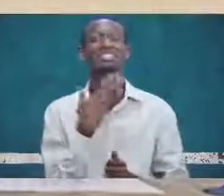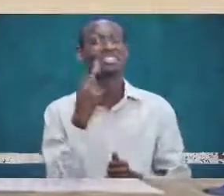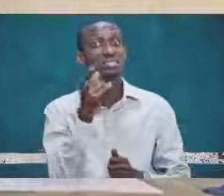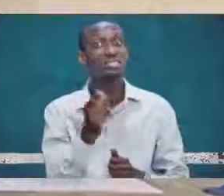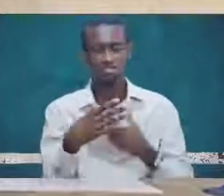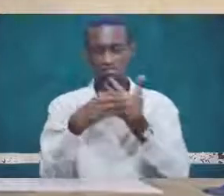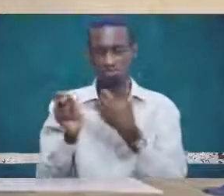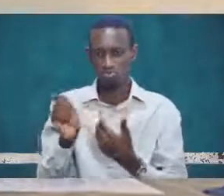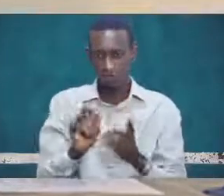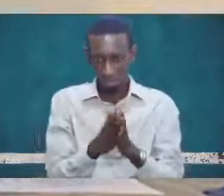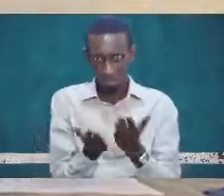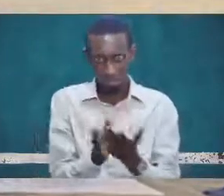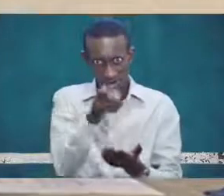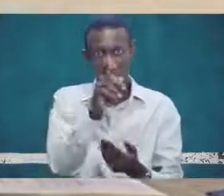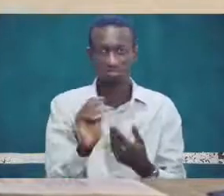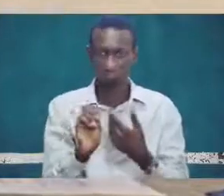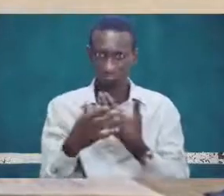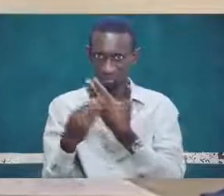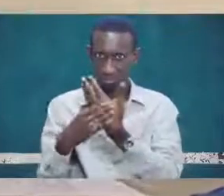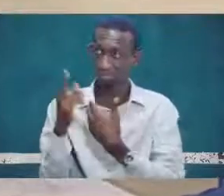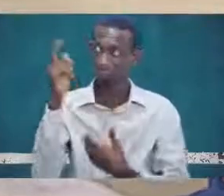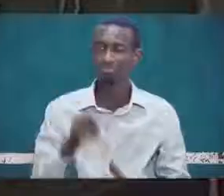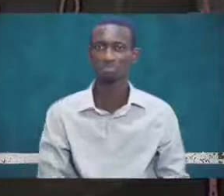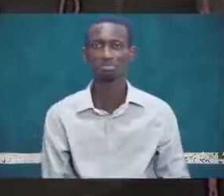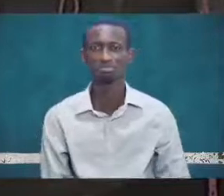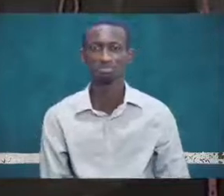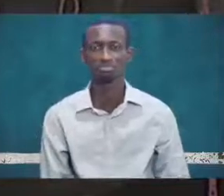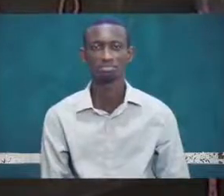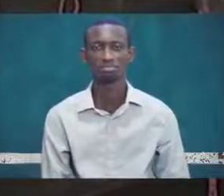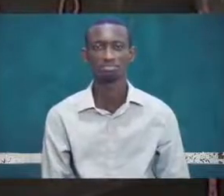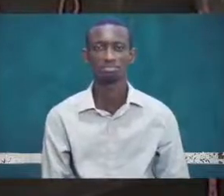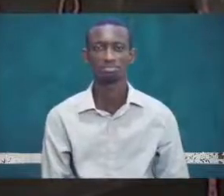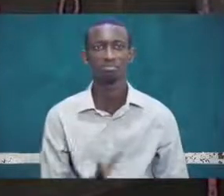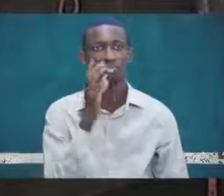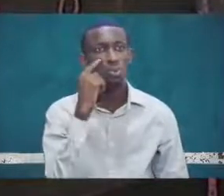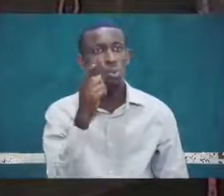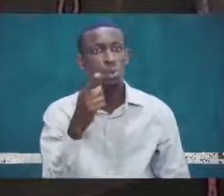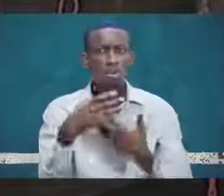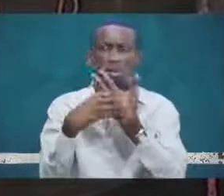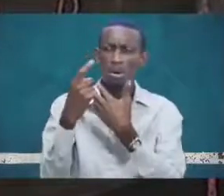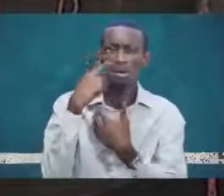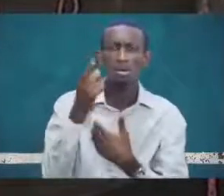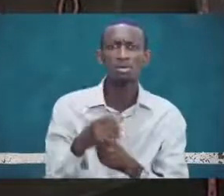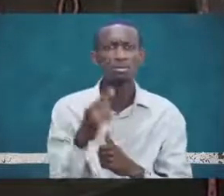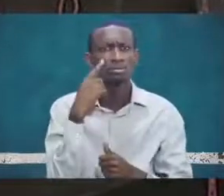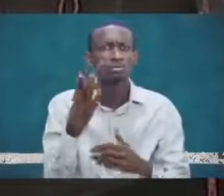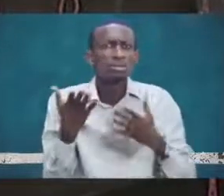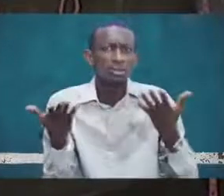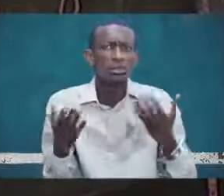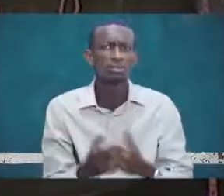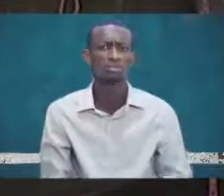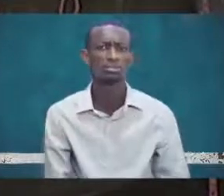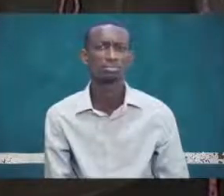to write it down. Whenever you are doing a summary, revision, you can look at it and see how actually we've